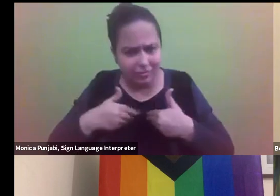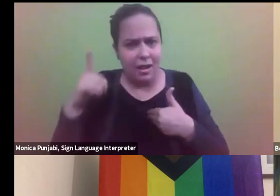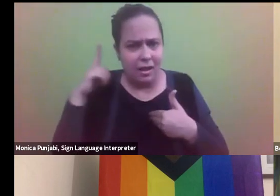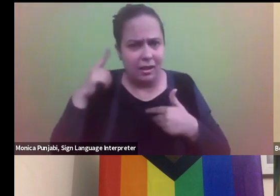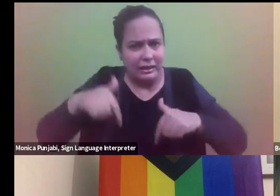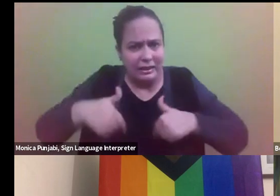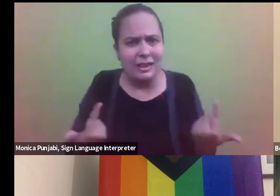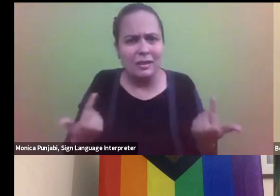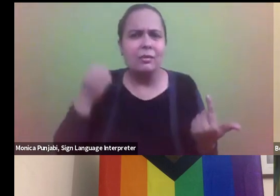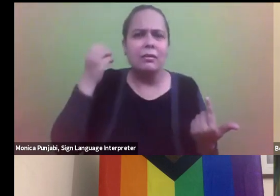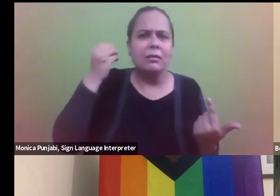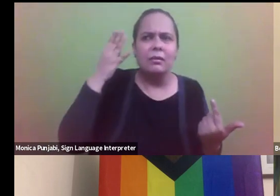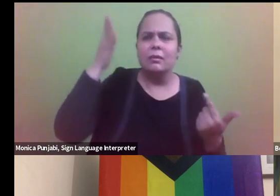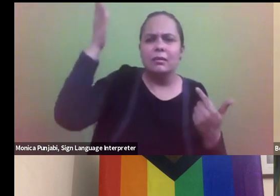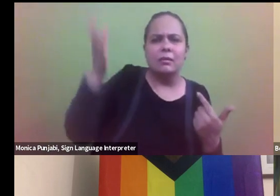we